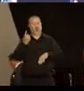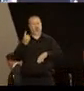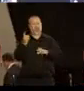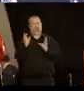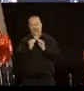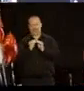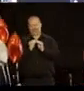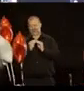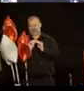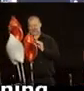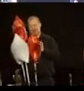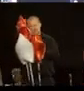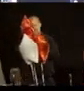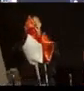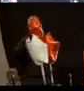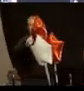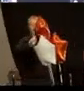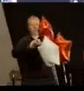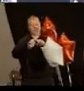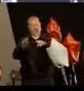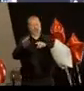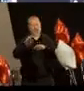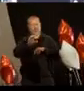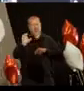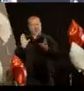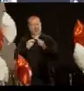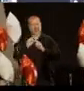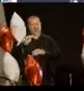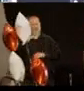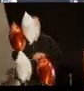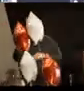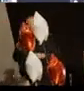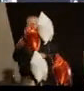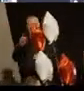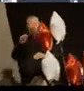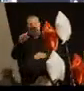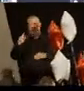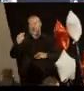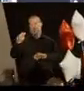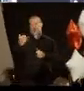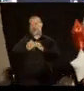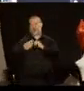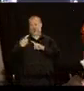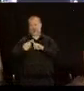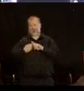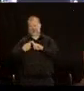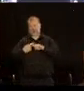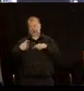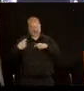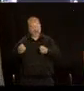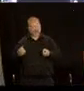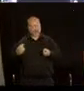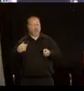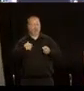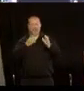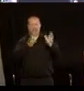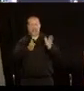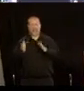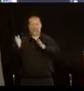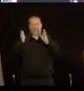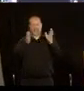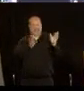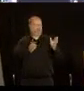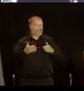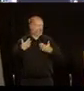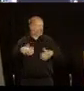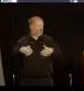conference call or Zoom meeting every Thursday, the third Thursday of every month, and we make plans. Oh